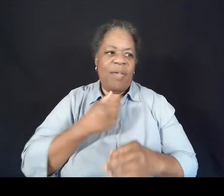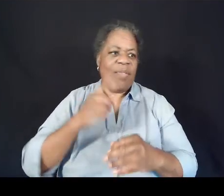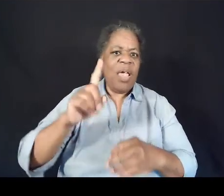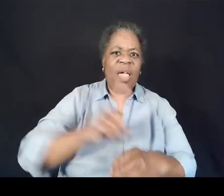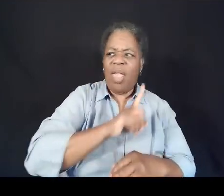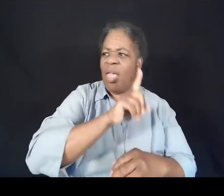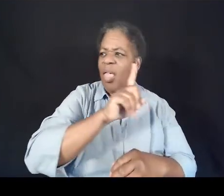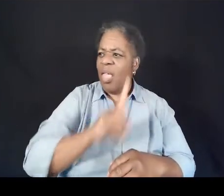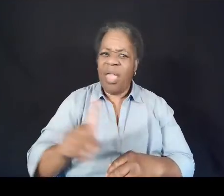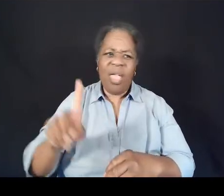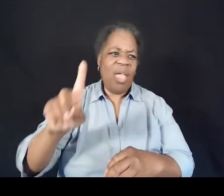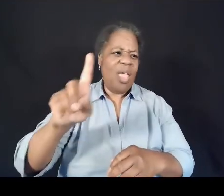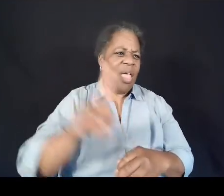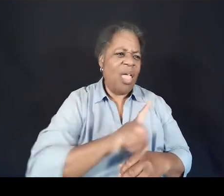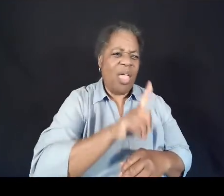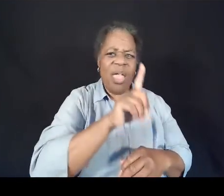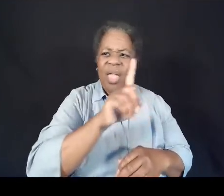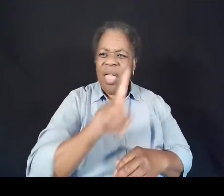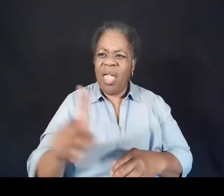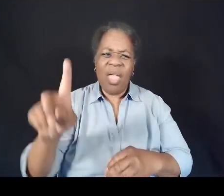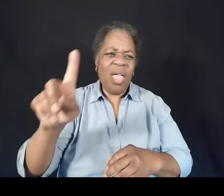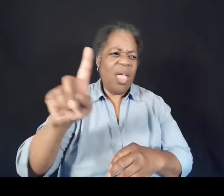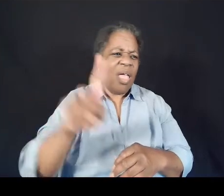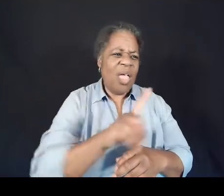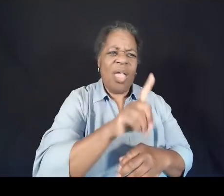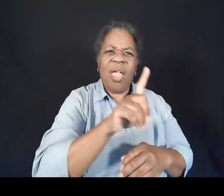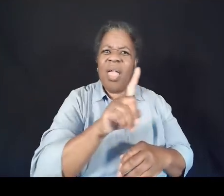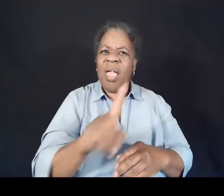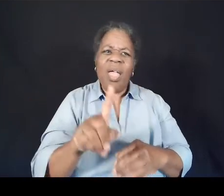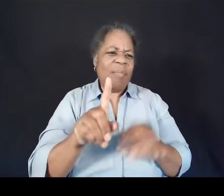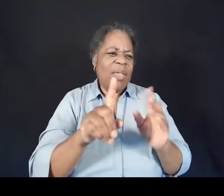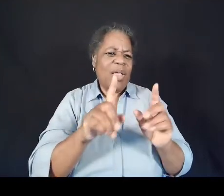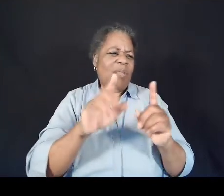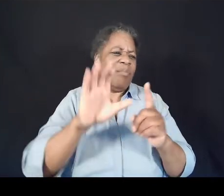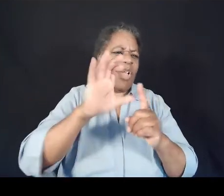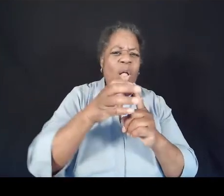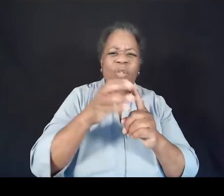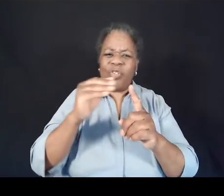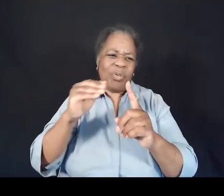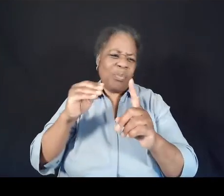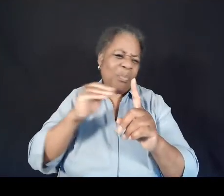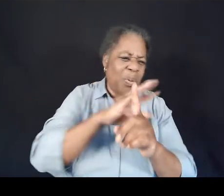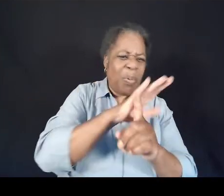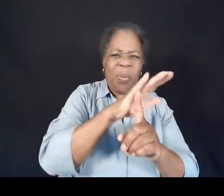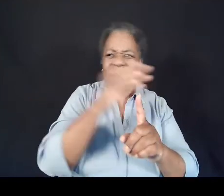boat, blown this way and that by the winds of culture and the waves of information.